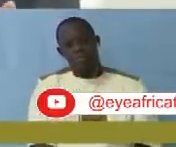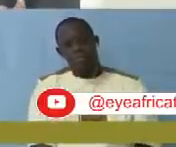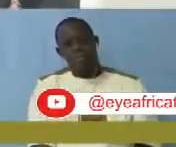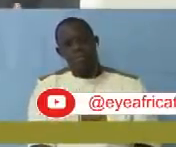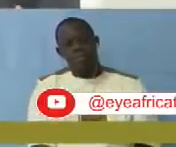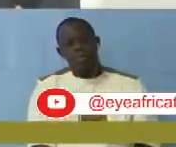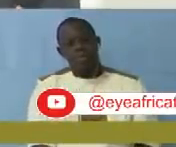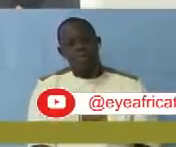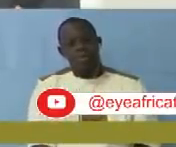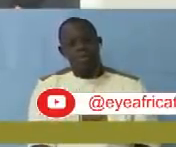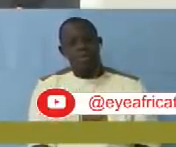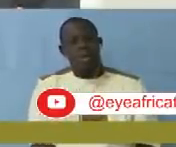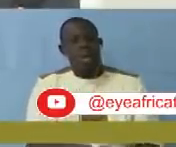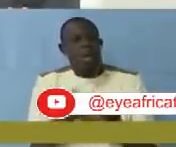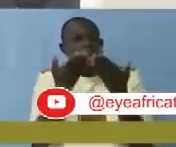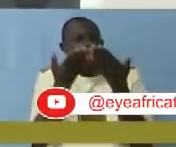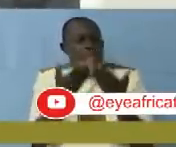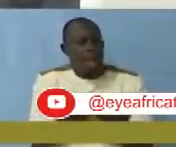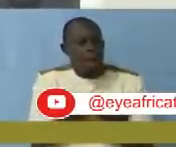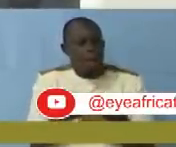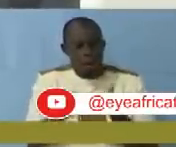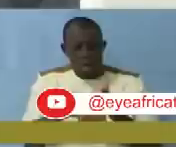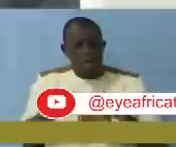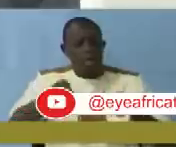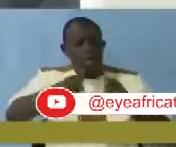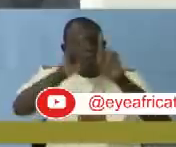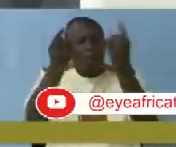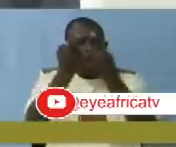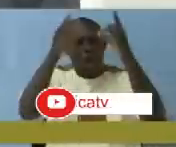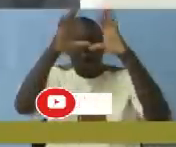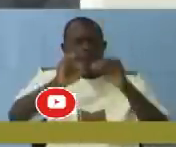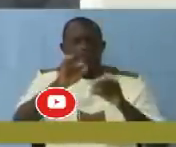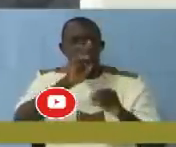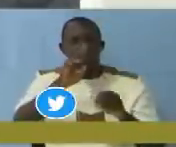But the department concerned is the department that carried out the arrest.